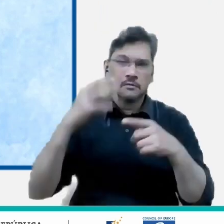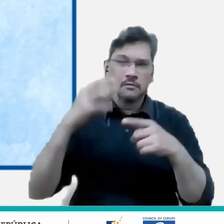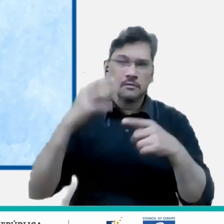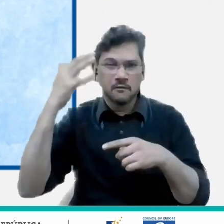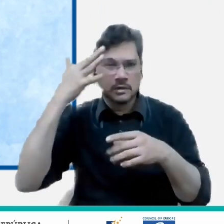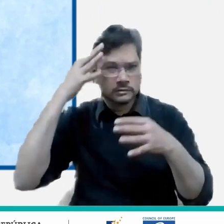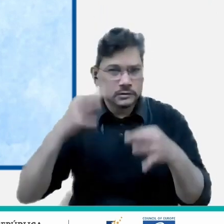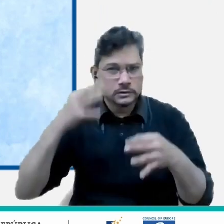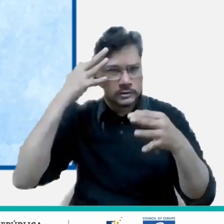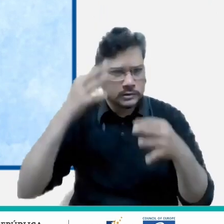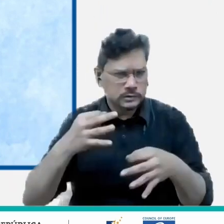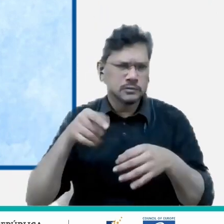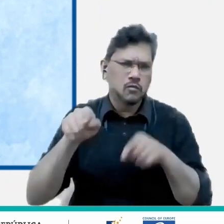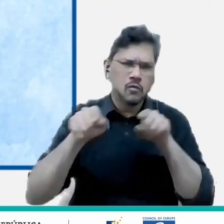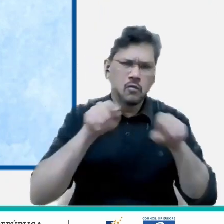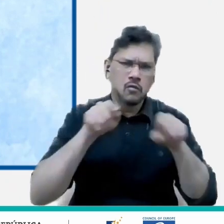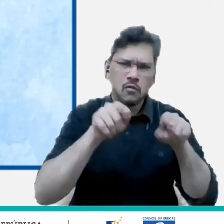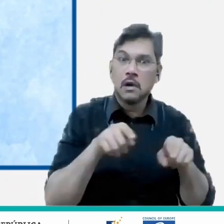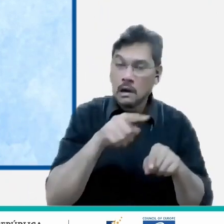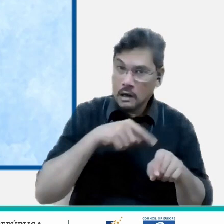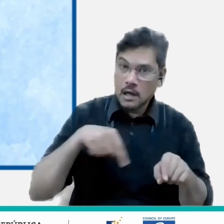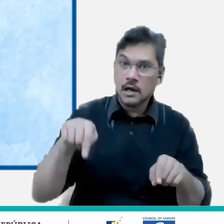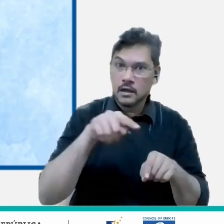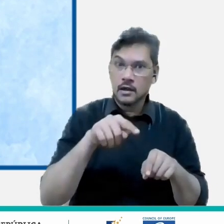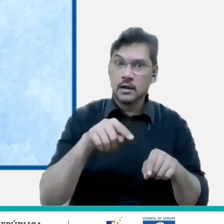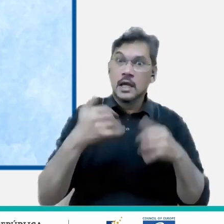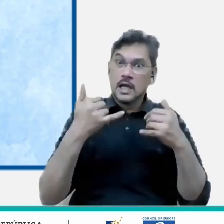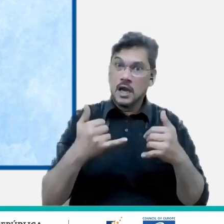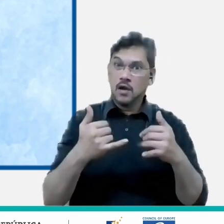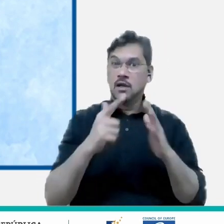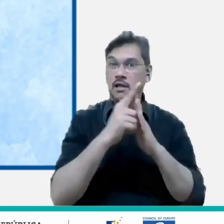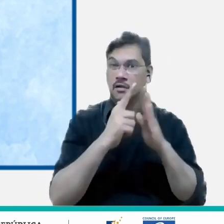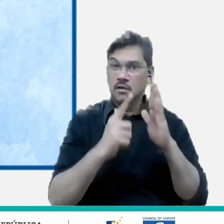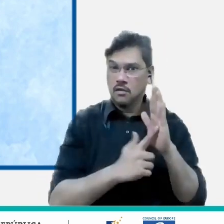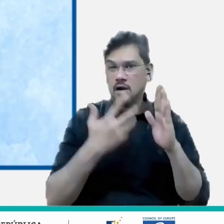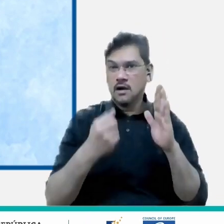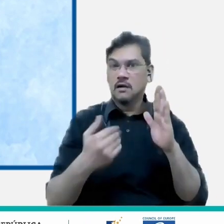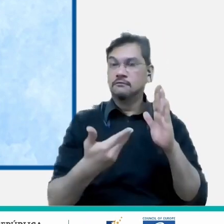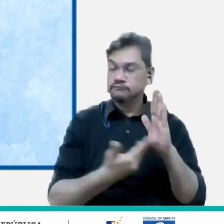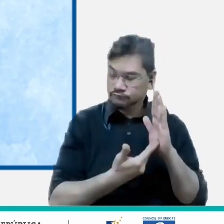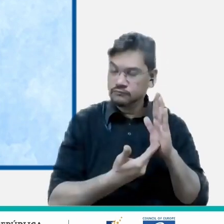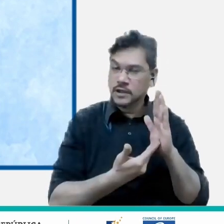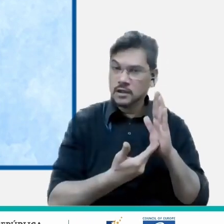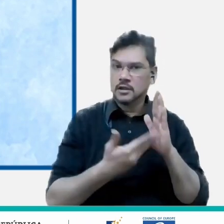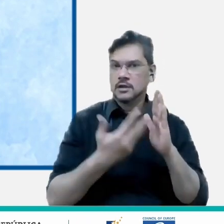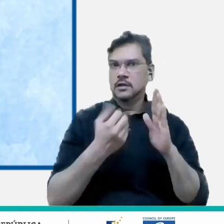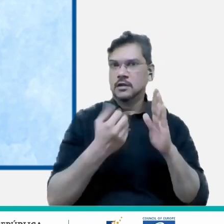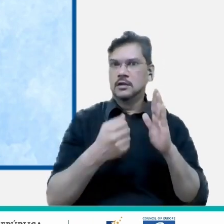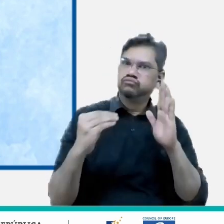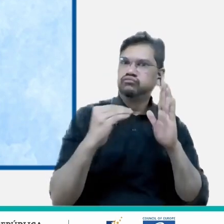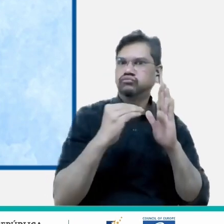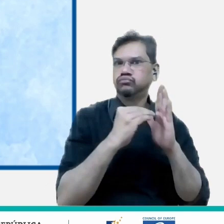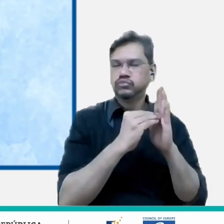we have in place in our legislation a system to ensure that our